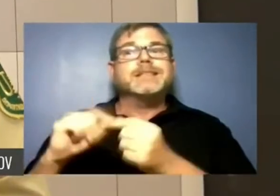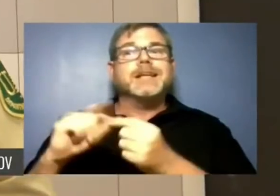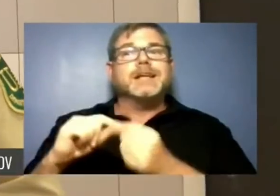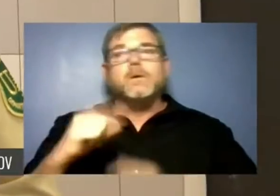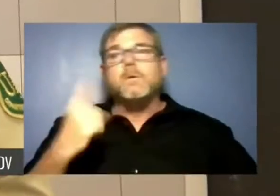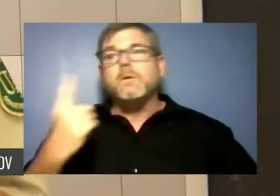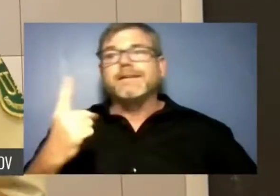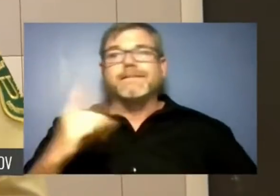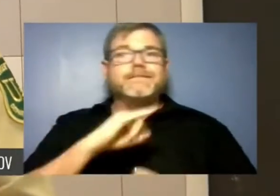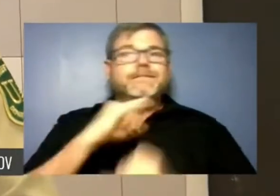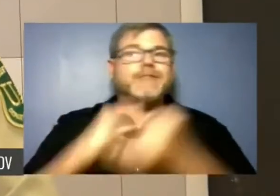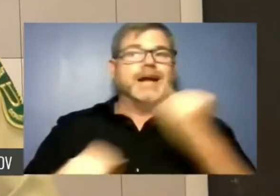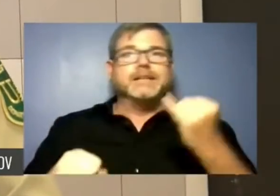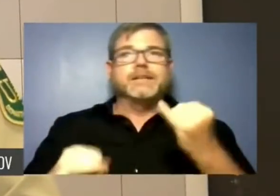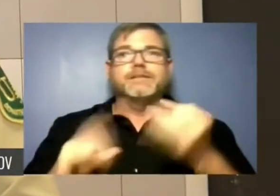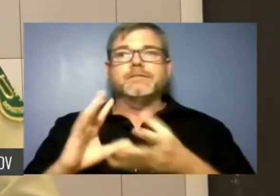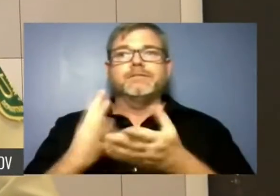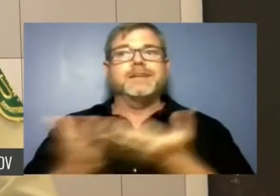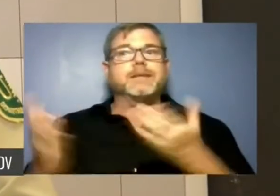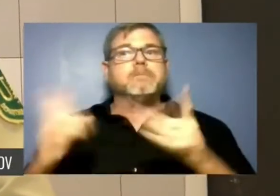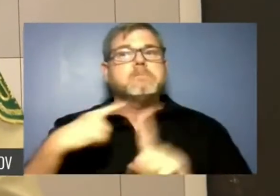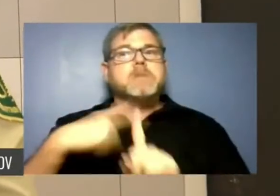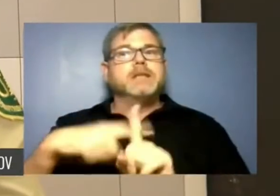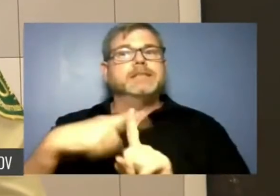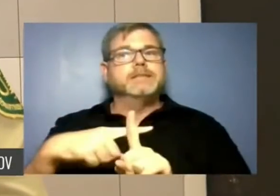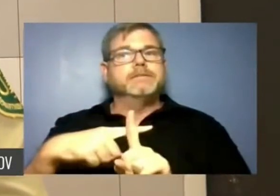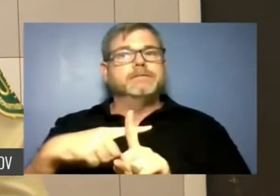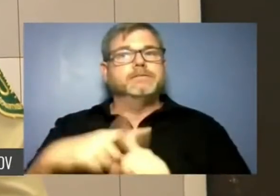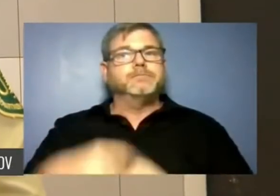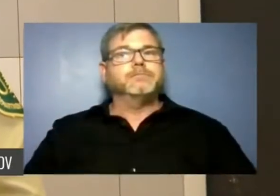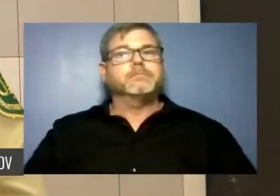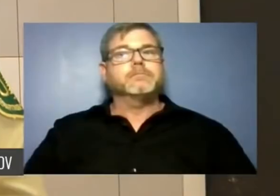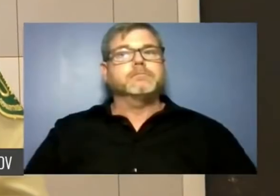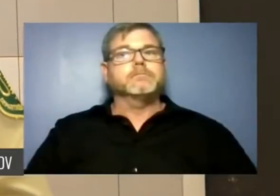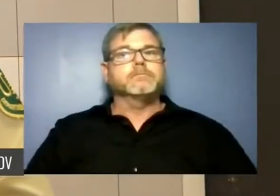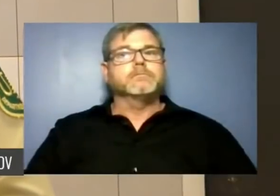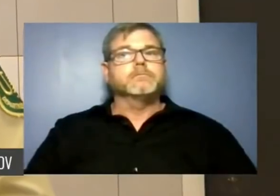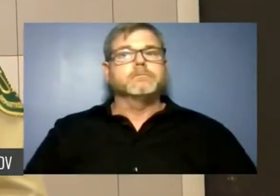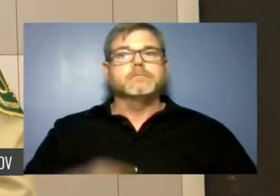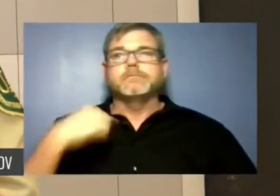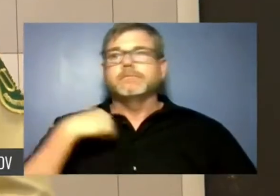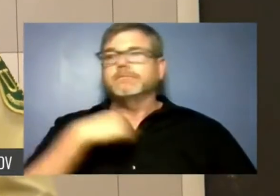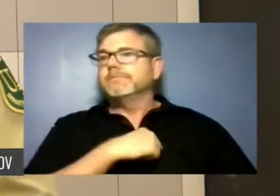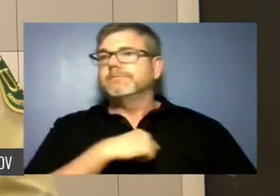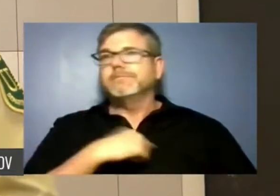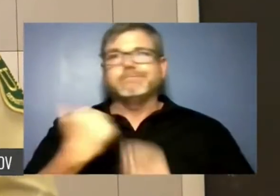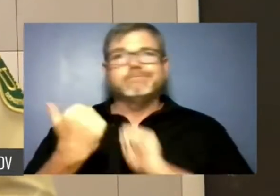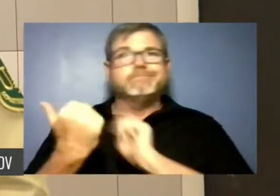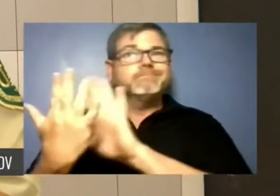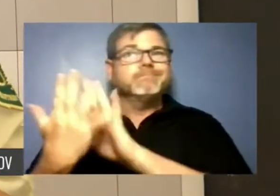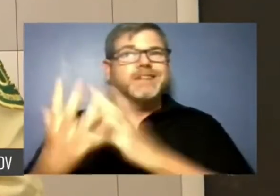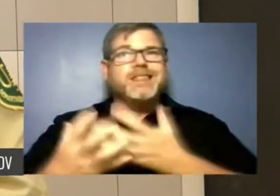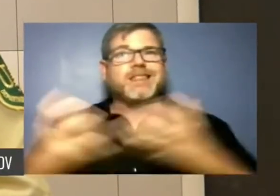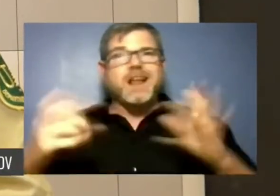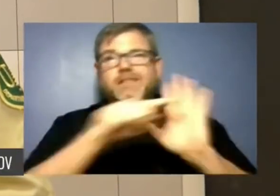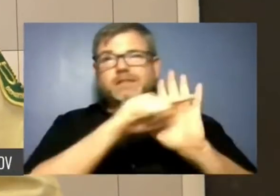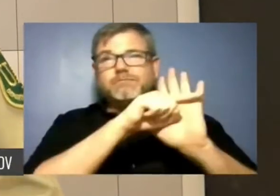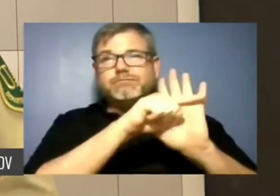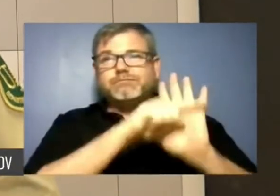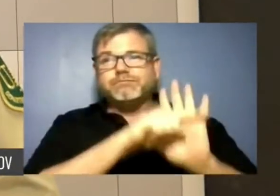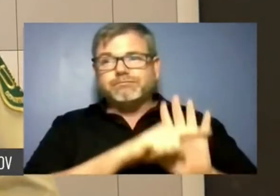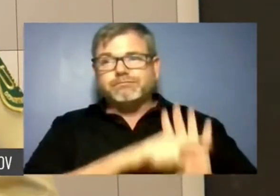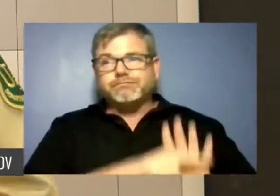tragedy out there. There's a lot of impact. But let's pick one little thing to share and kind of wrap up. And so I would ask each of you out